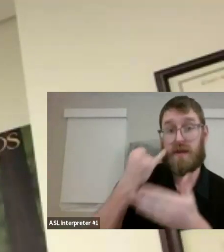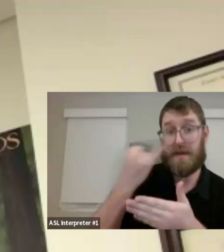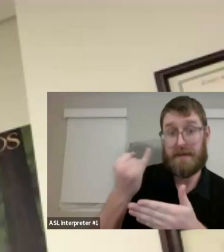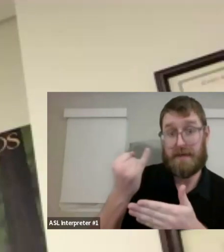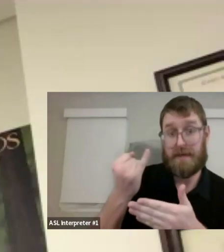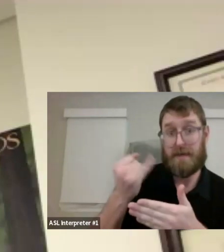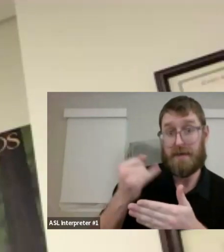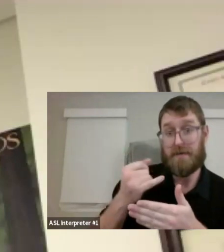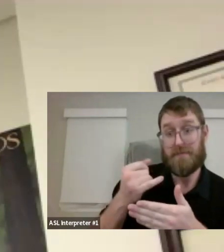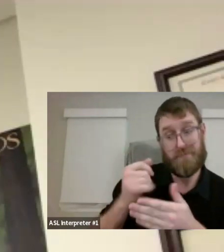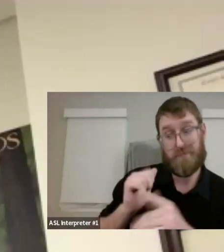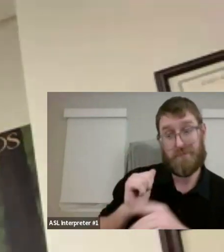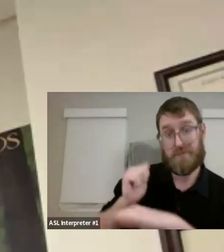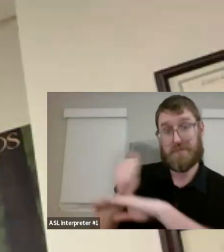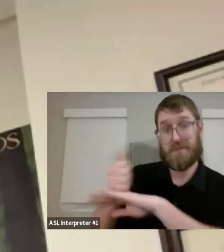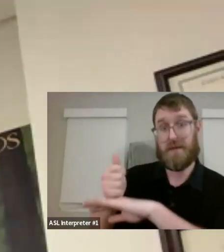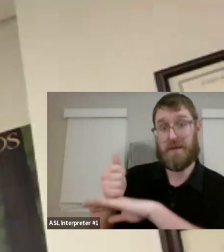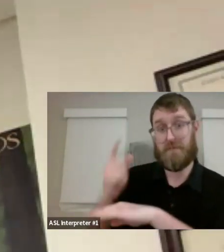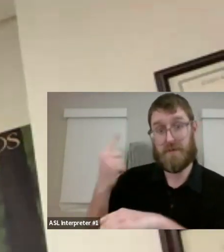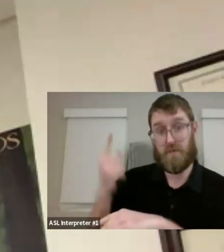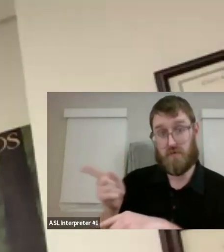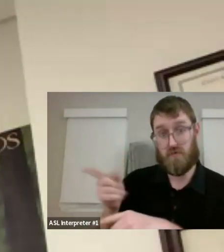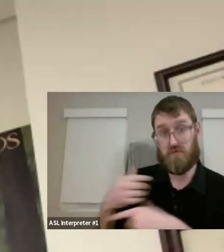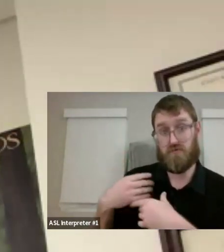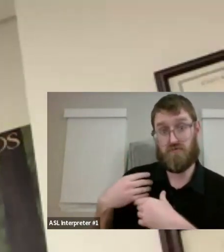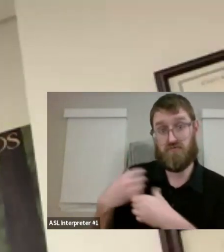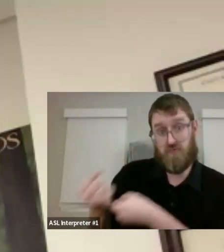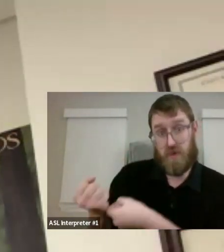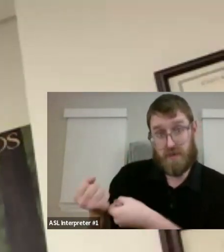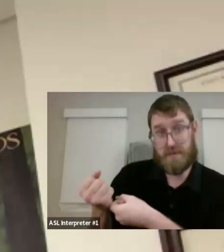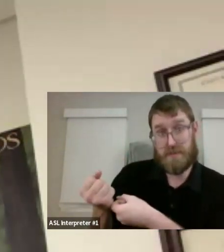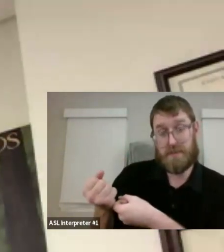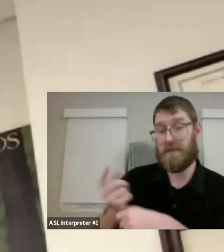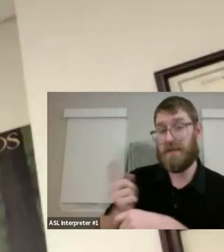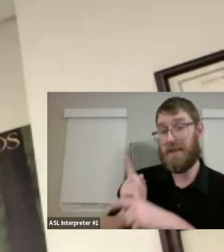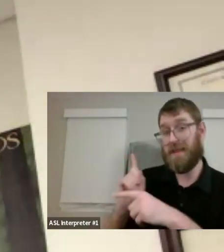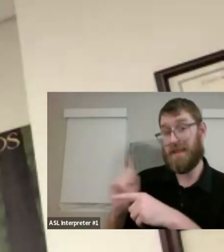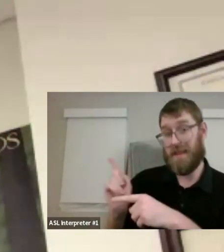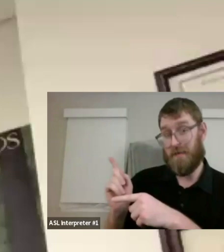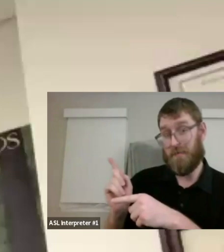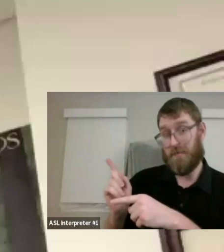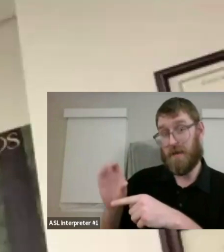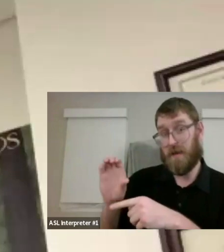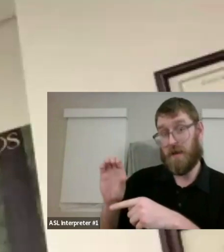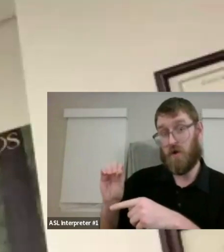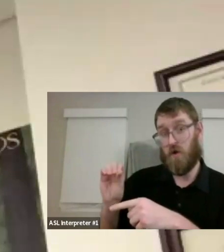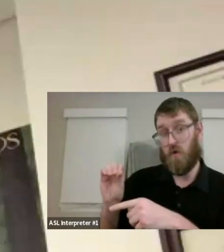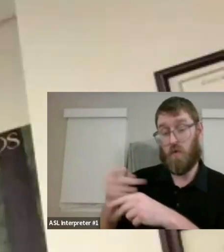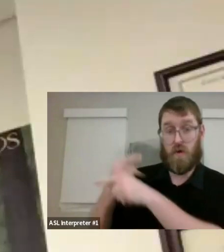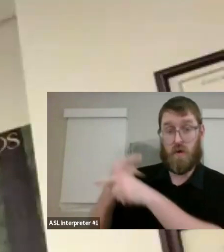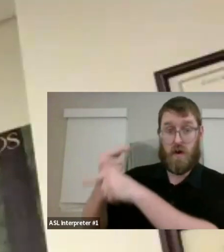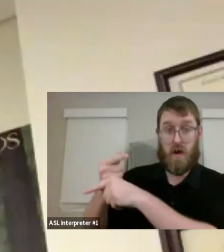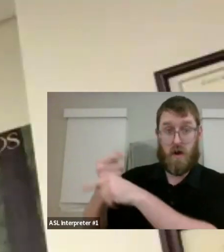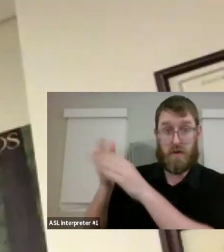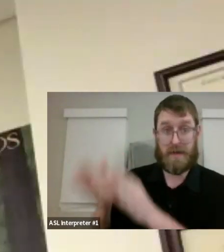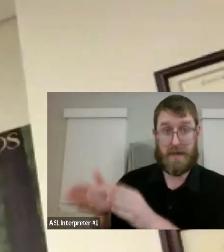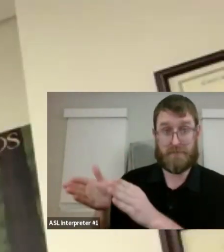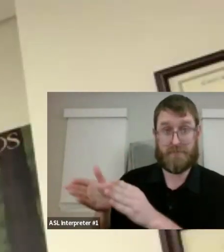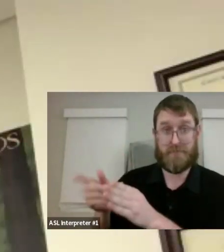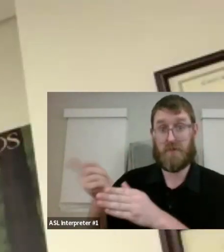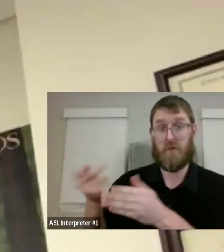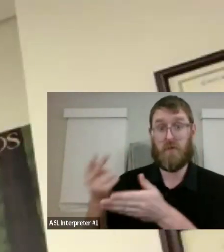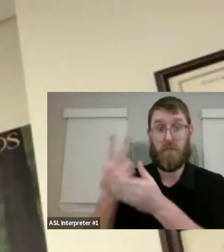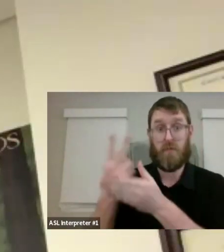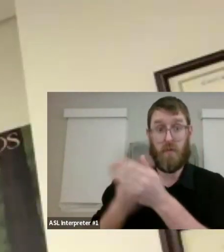who you trust and who you can work with a co-guardian. That's an easy thing to do. You both sign the